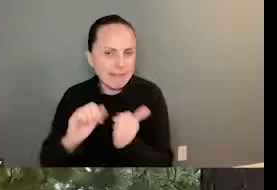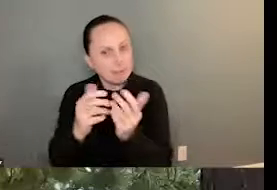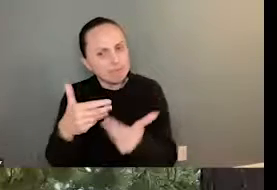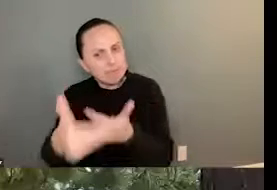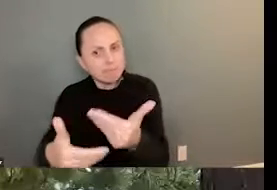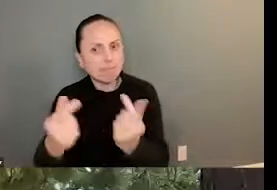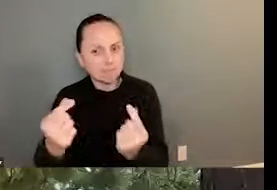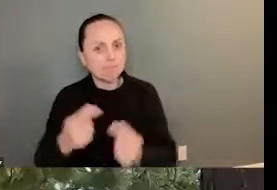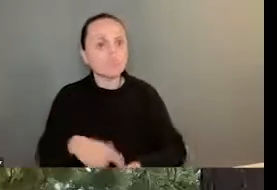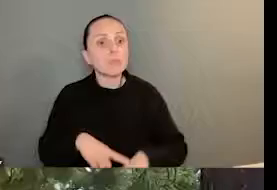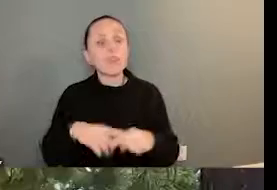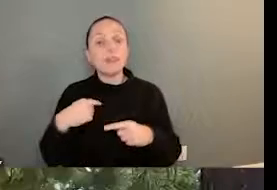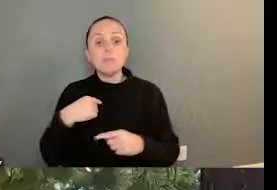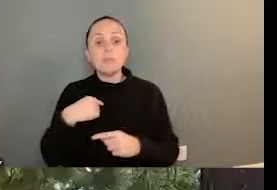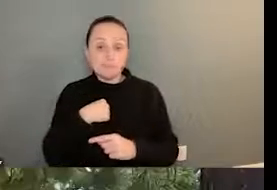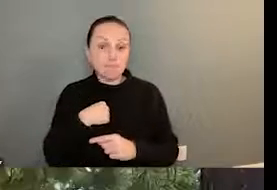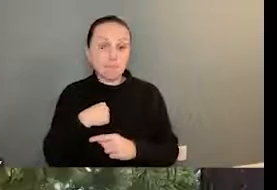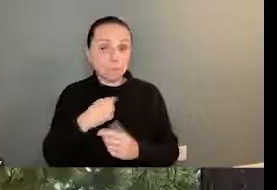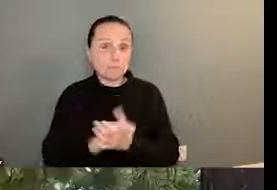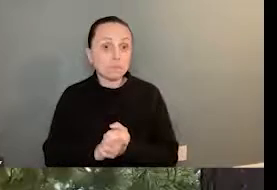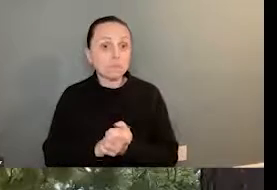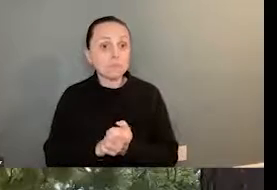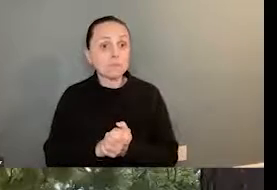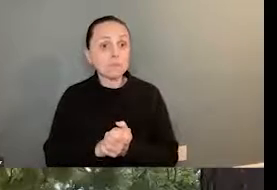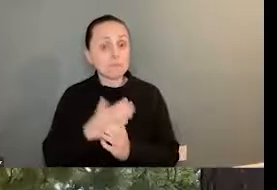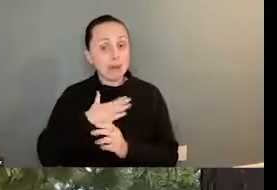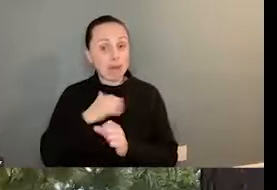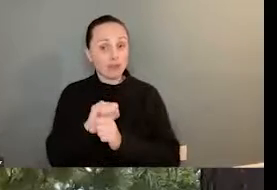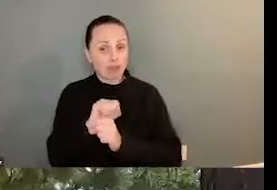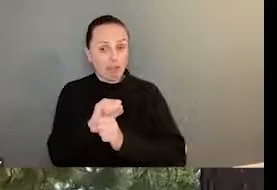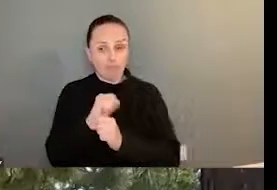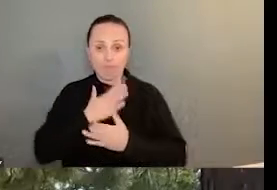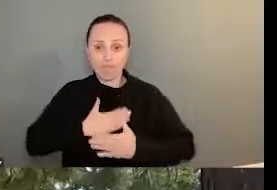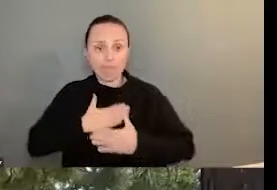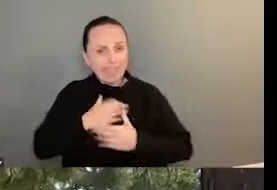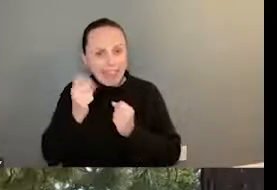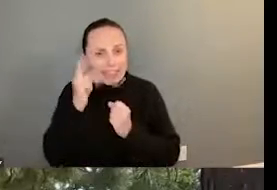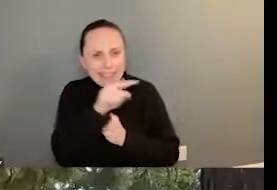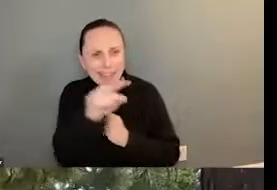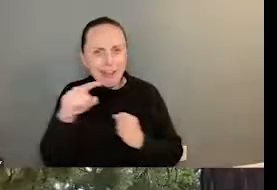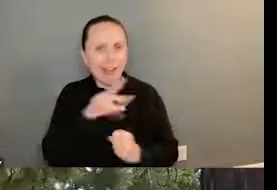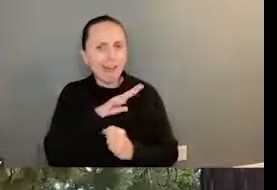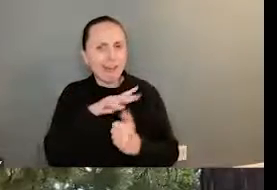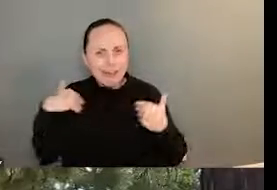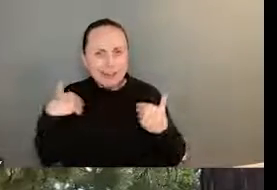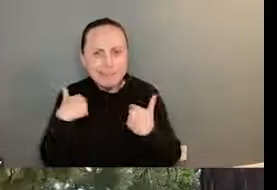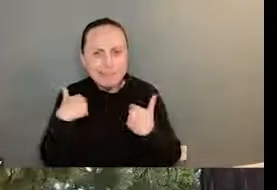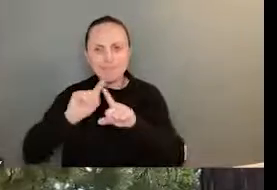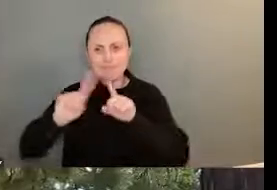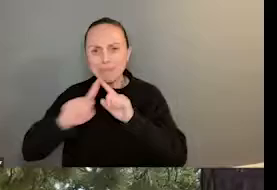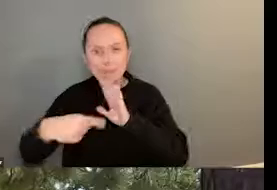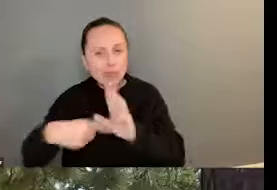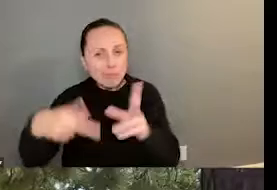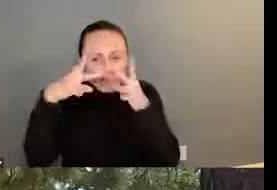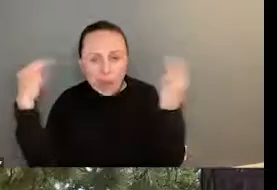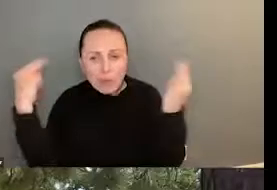So I have the pleasure of performing a job where I get to see these wildlife species like the raccoons and the